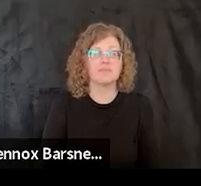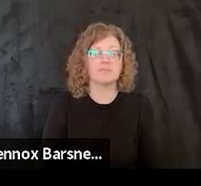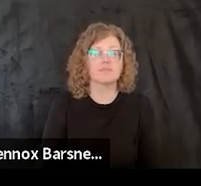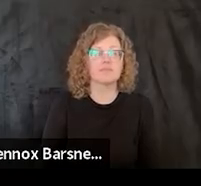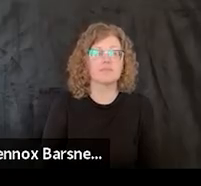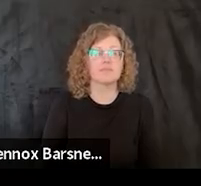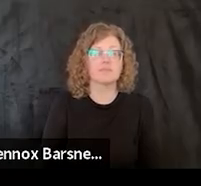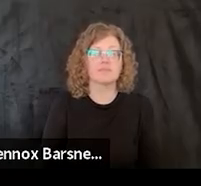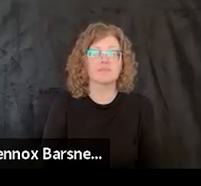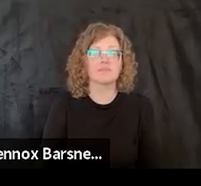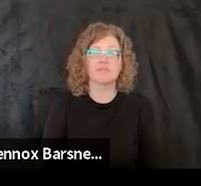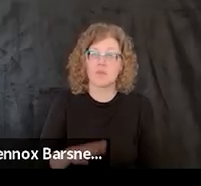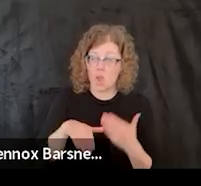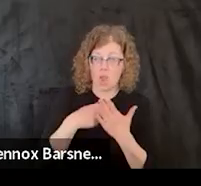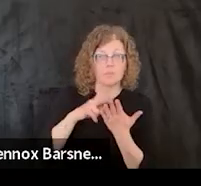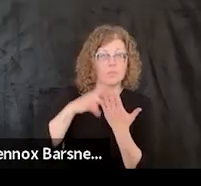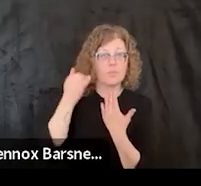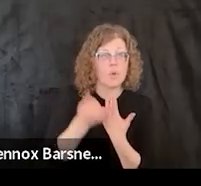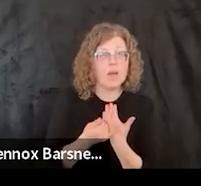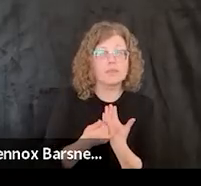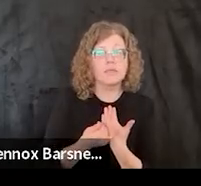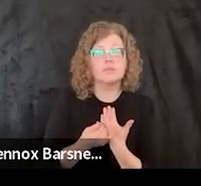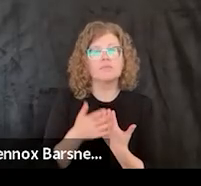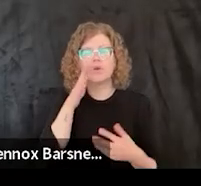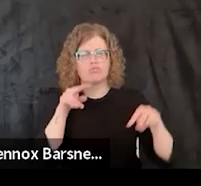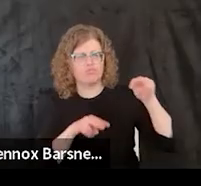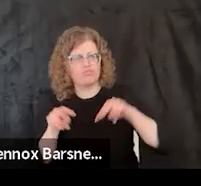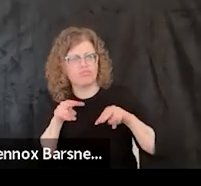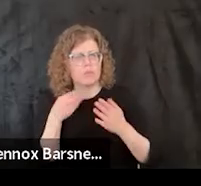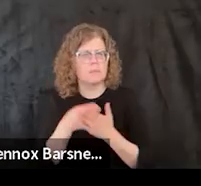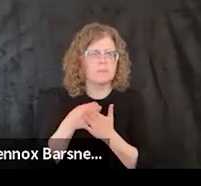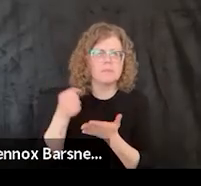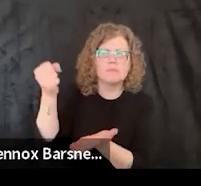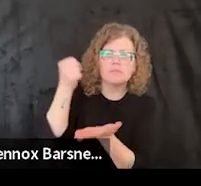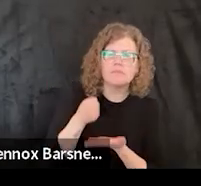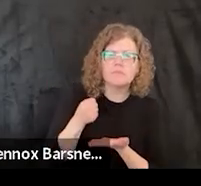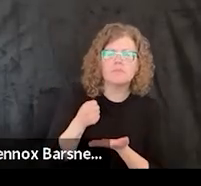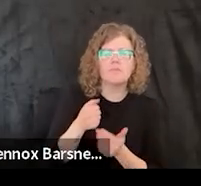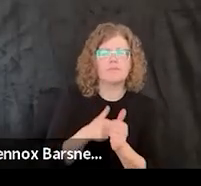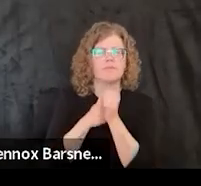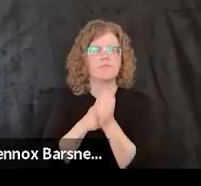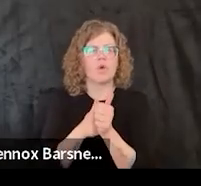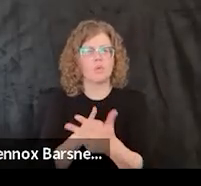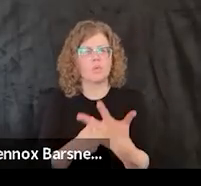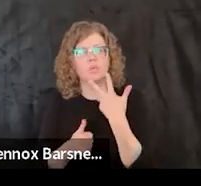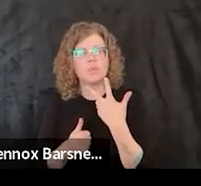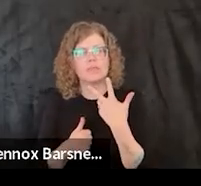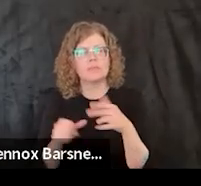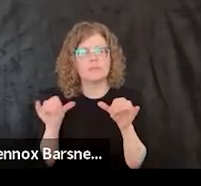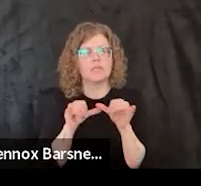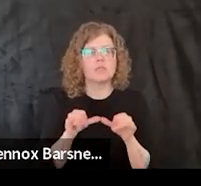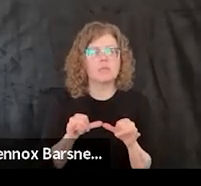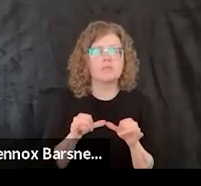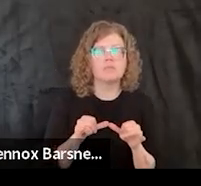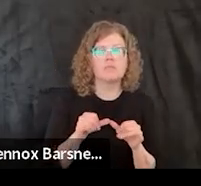All projects will be evaluated and funded based on these three considerations or criteria. The first